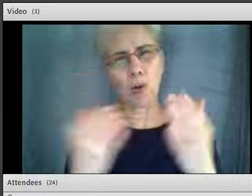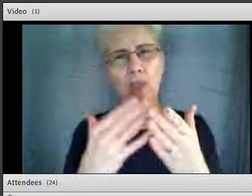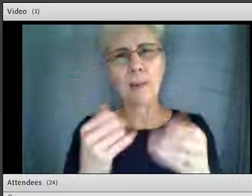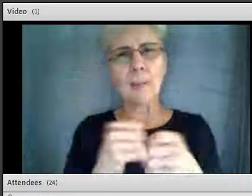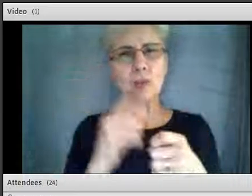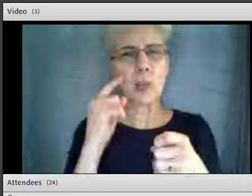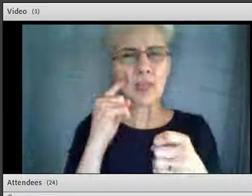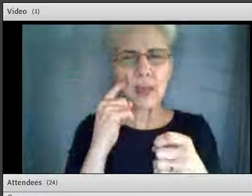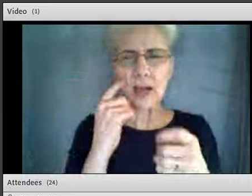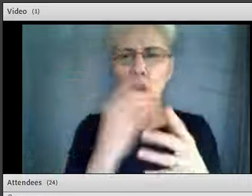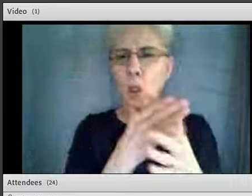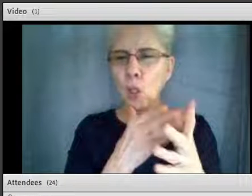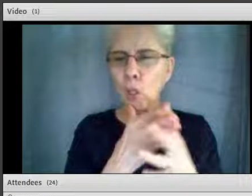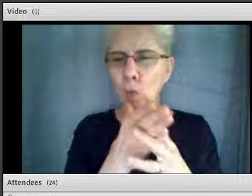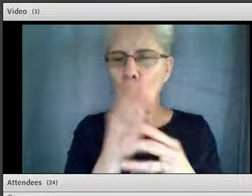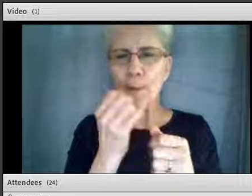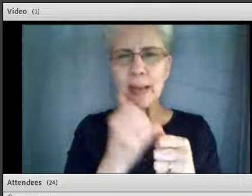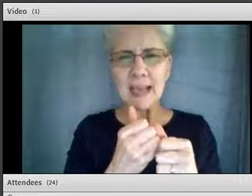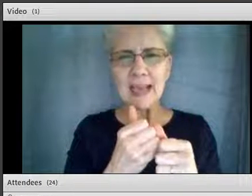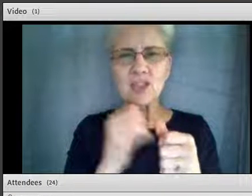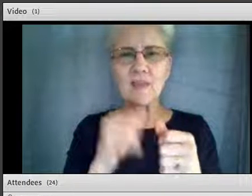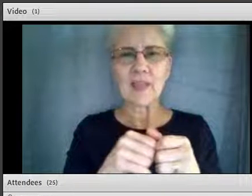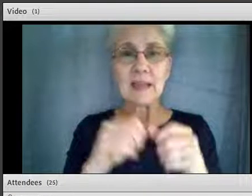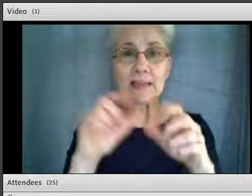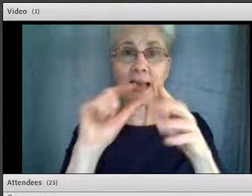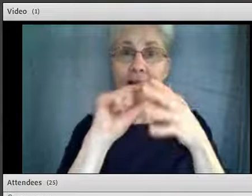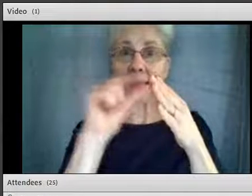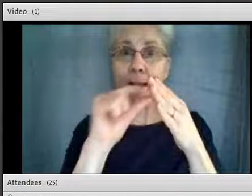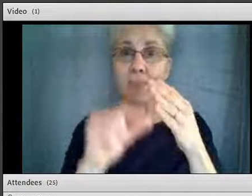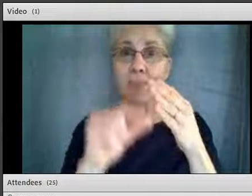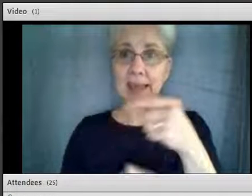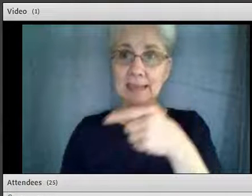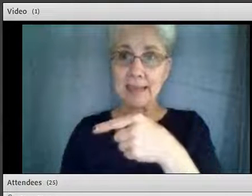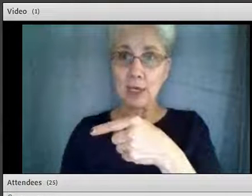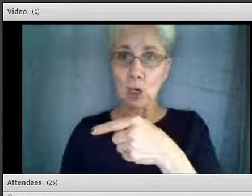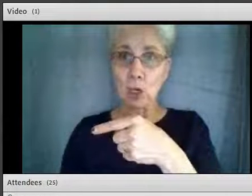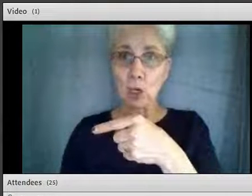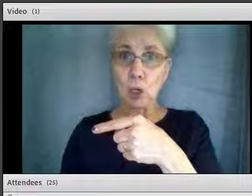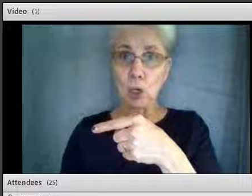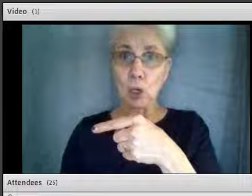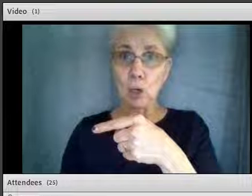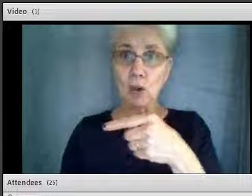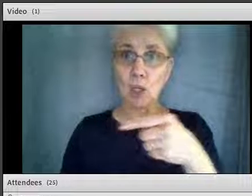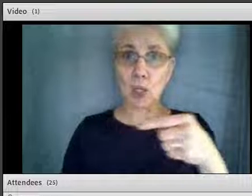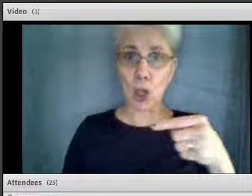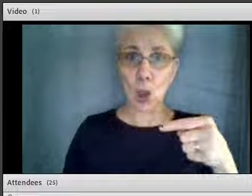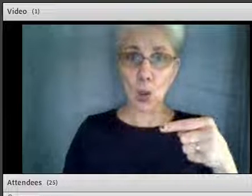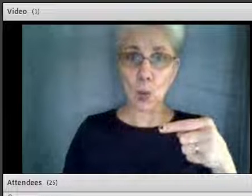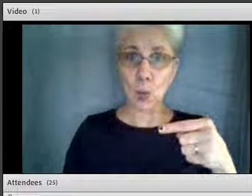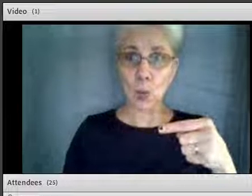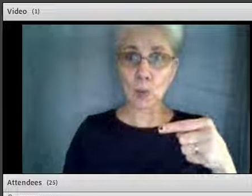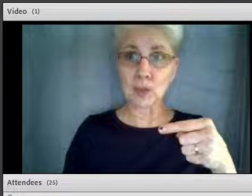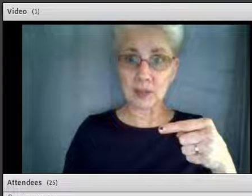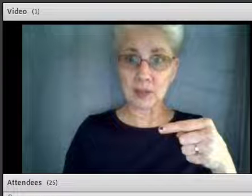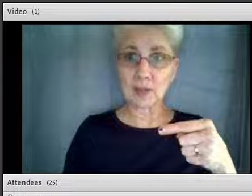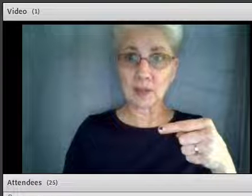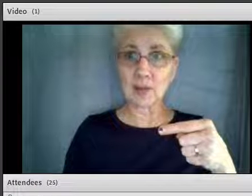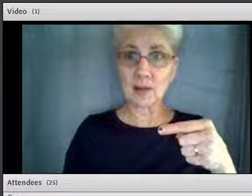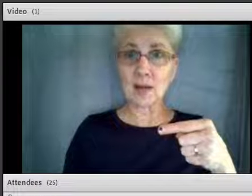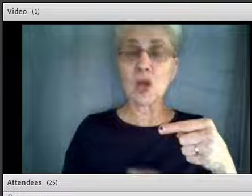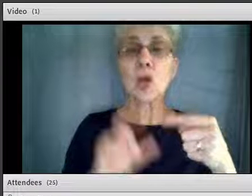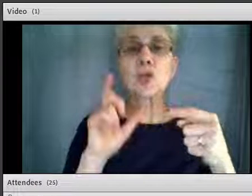these top things here, these clothing, accessories, should be an actual landing page,